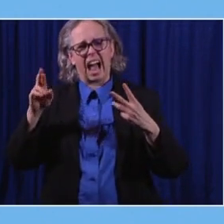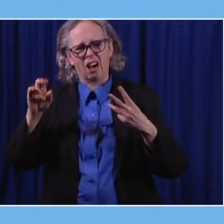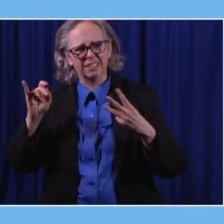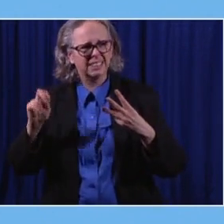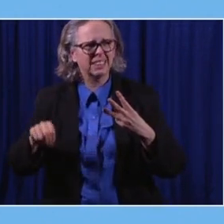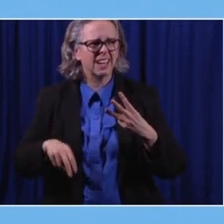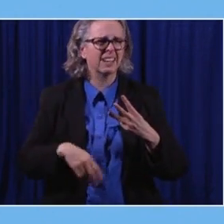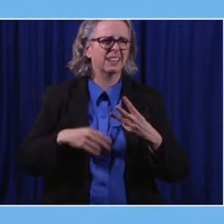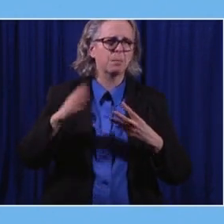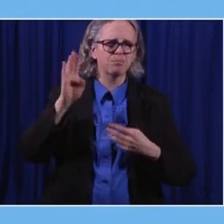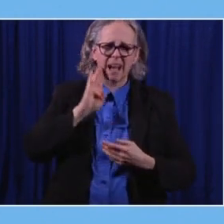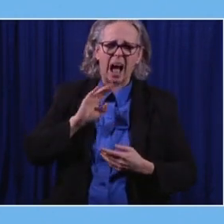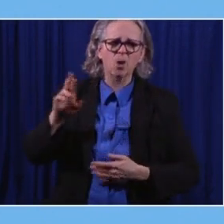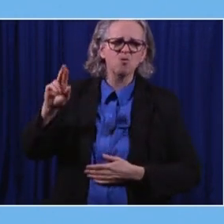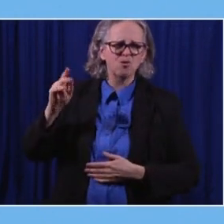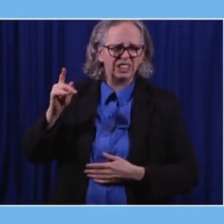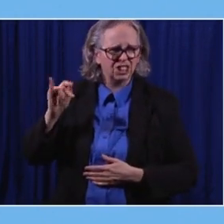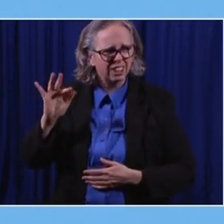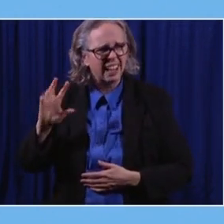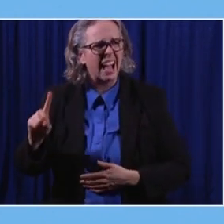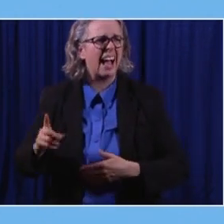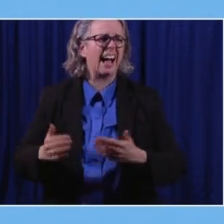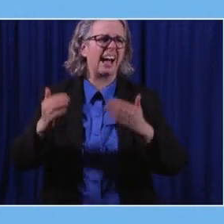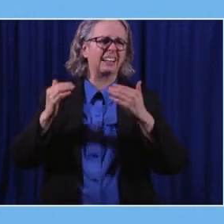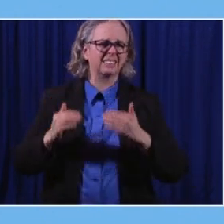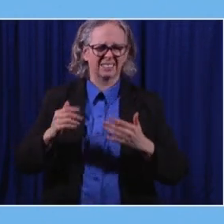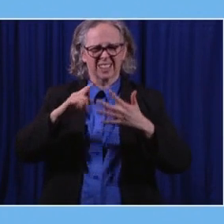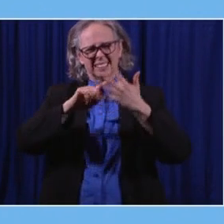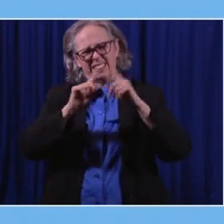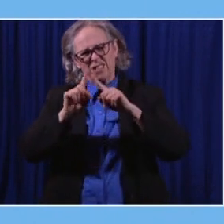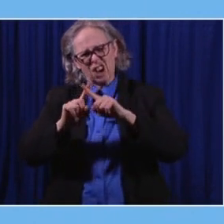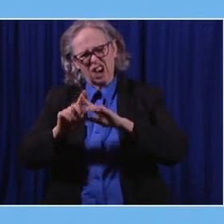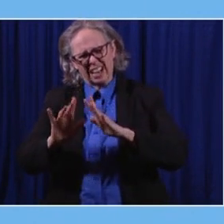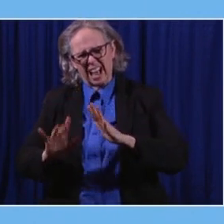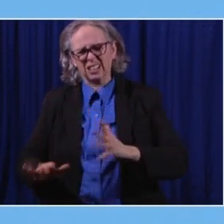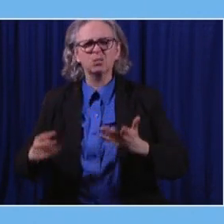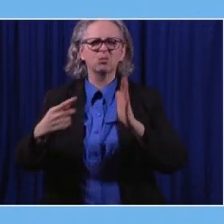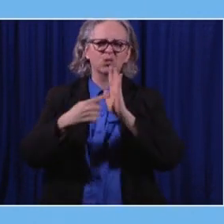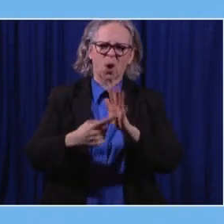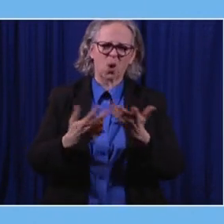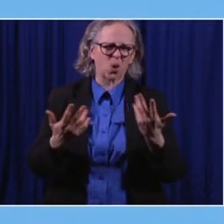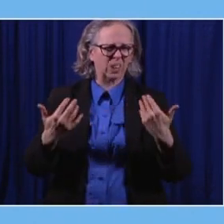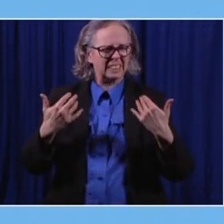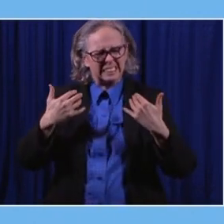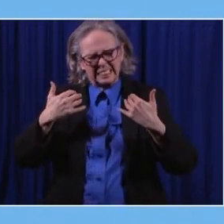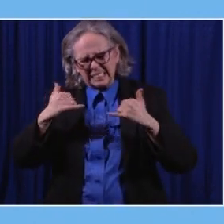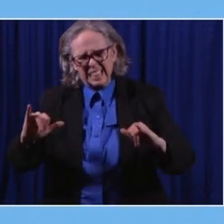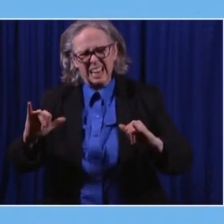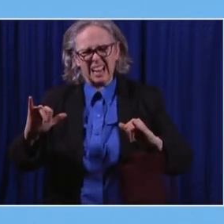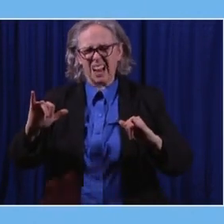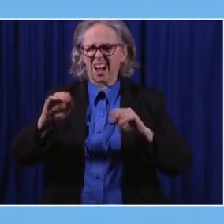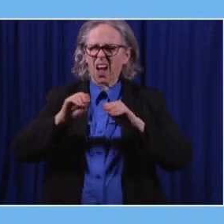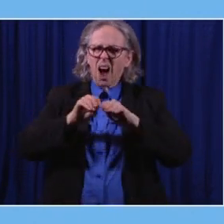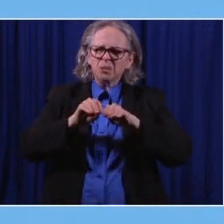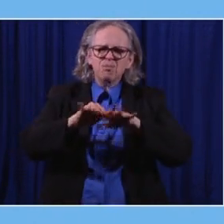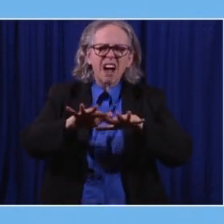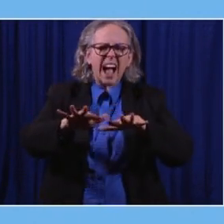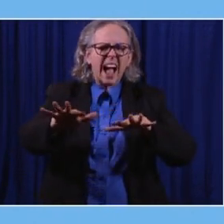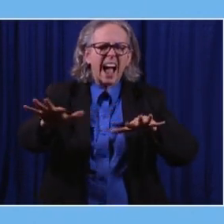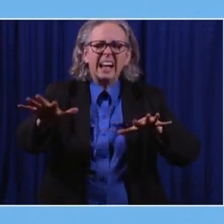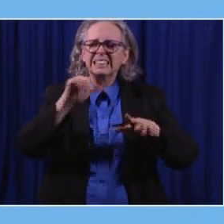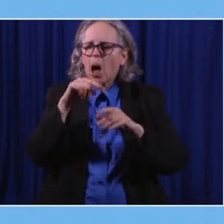It just shows, how widespread the virus is. It's everywhere. It's permeated every single county. The lowest county,